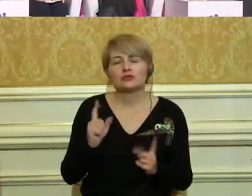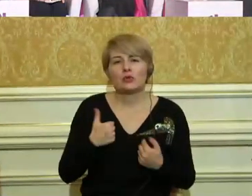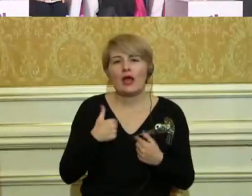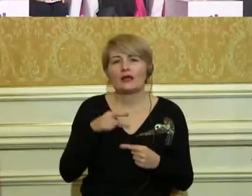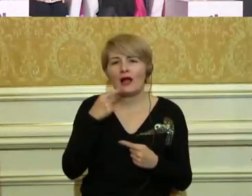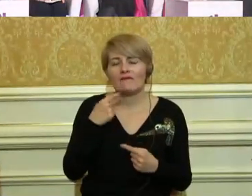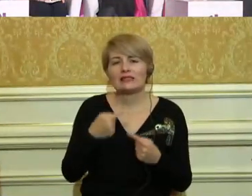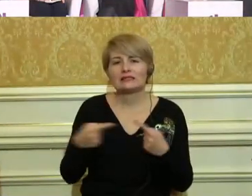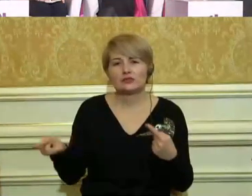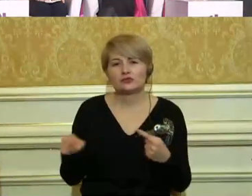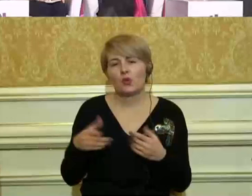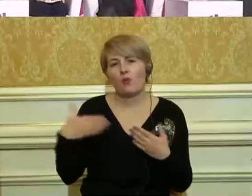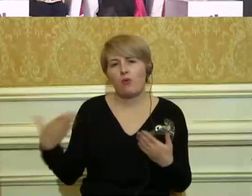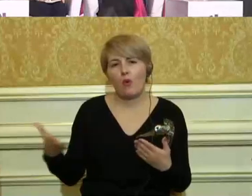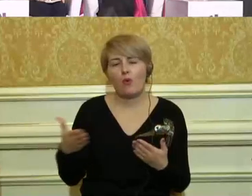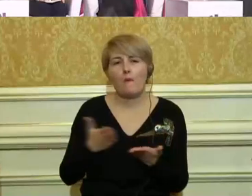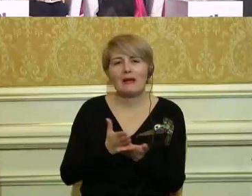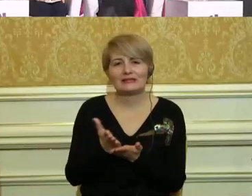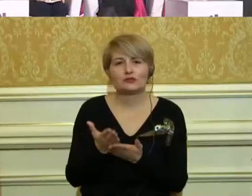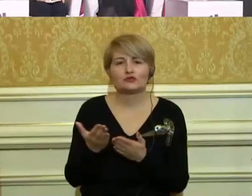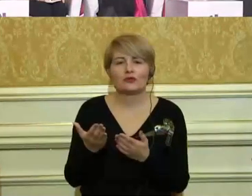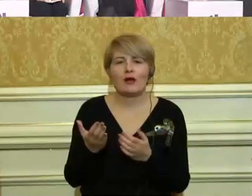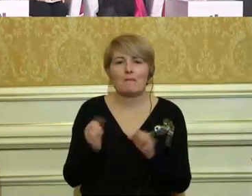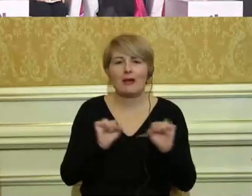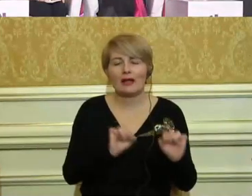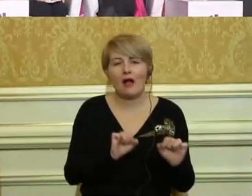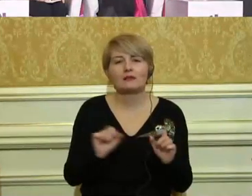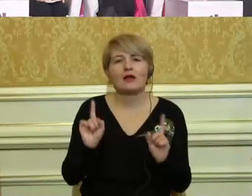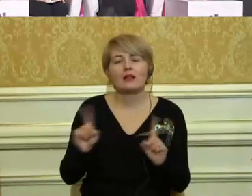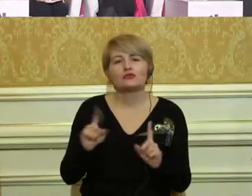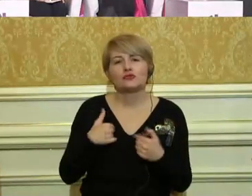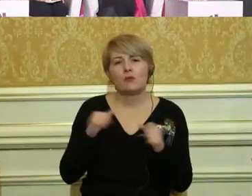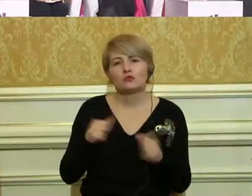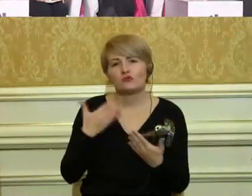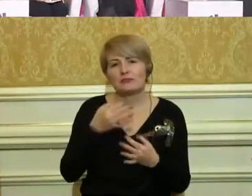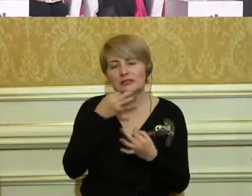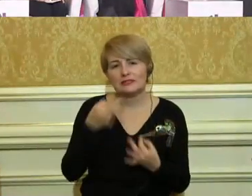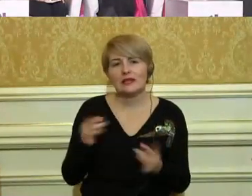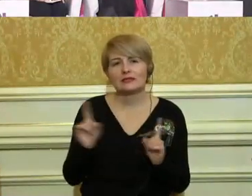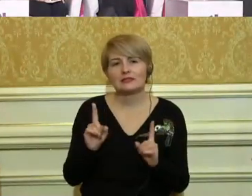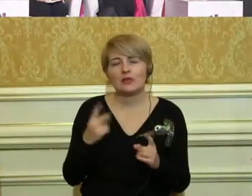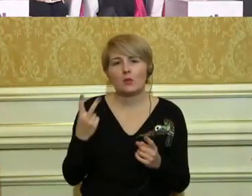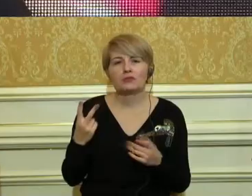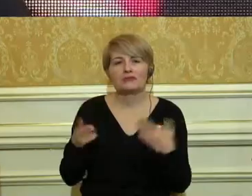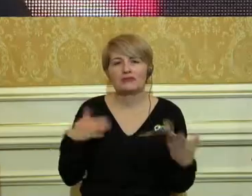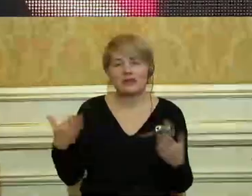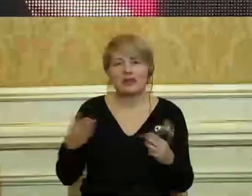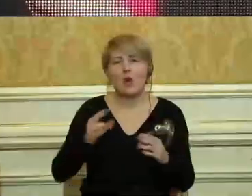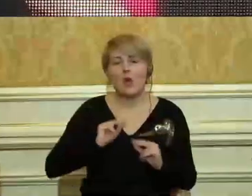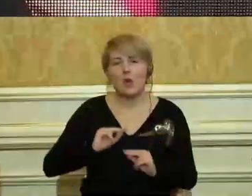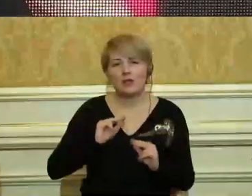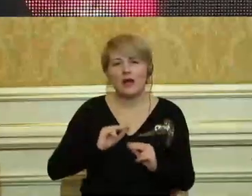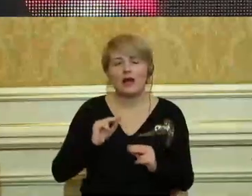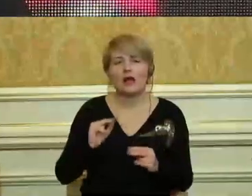political spectrum, but I can only tell you that both colleagues that the former prime minister